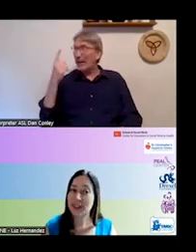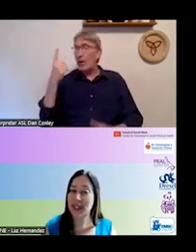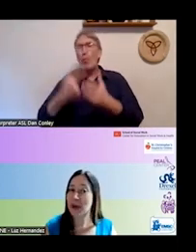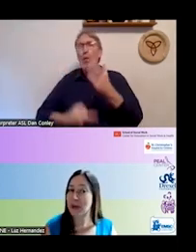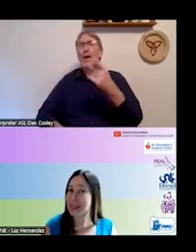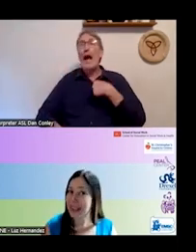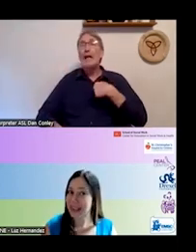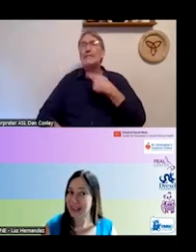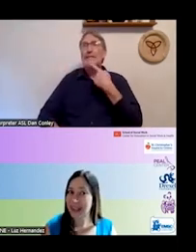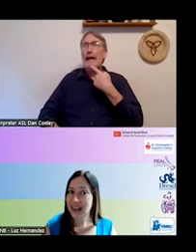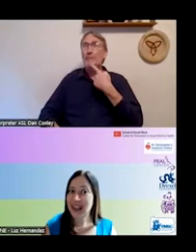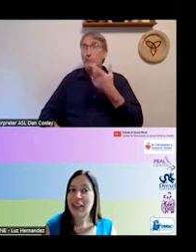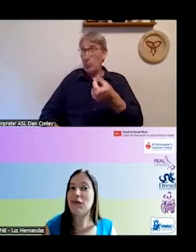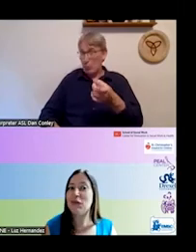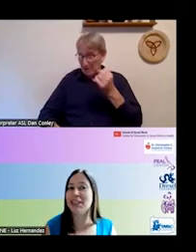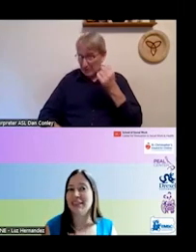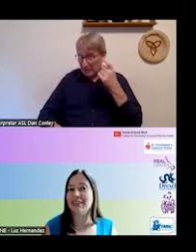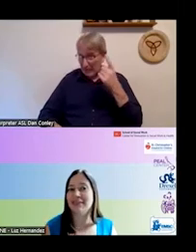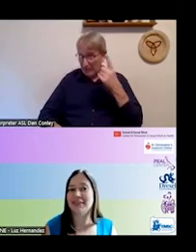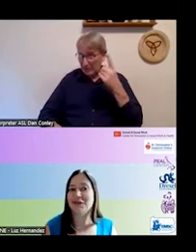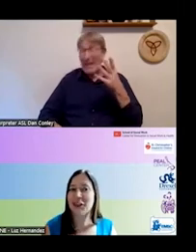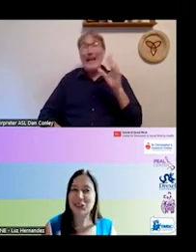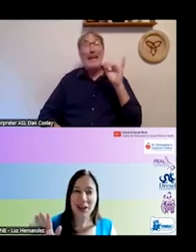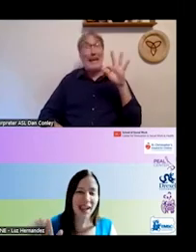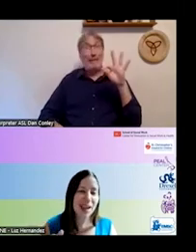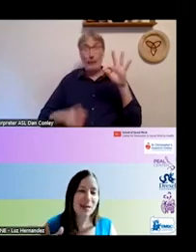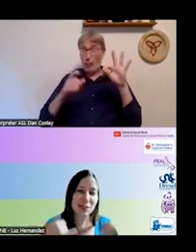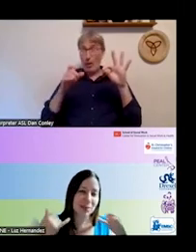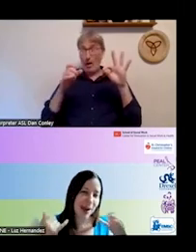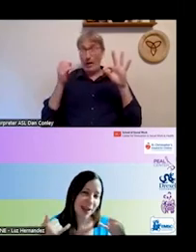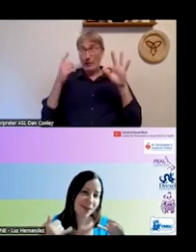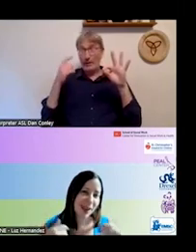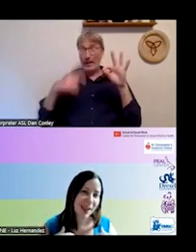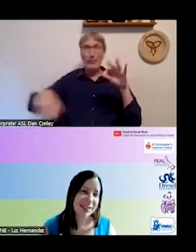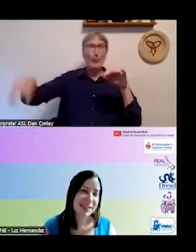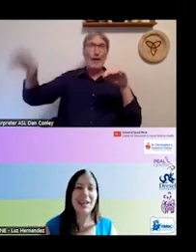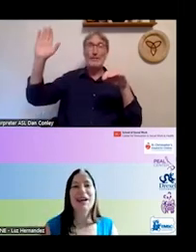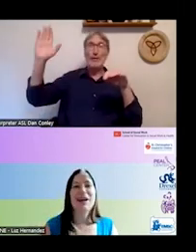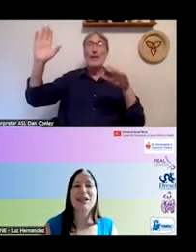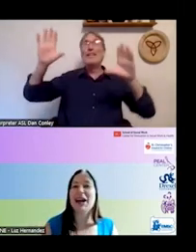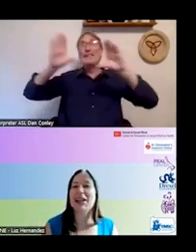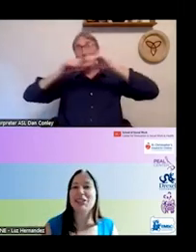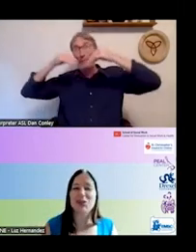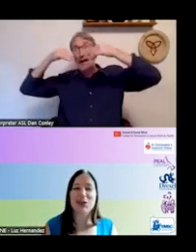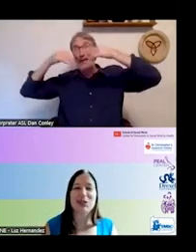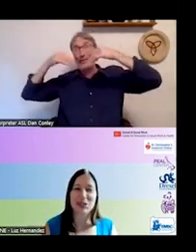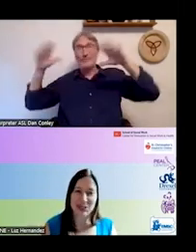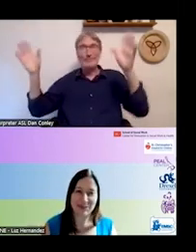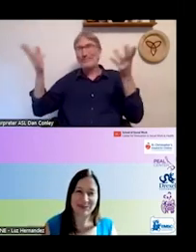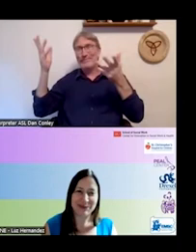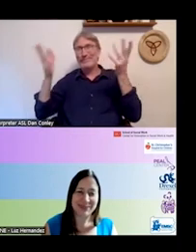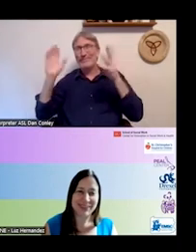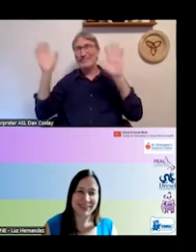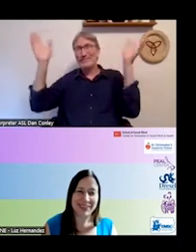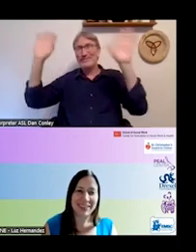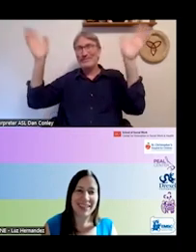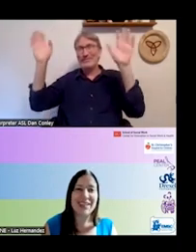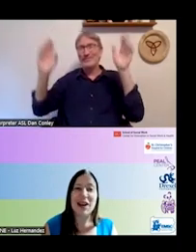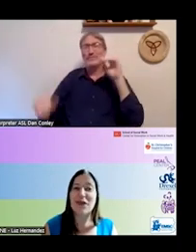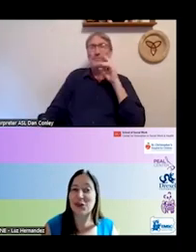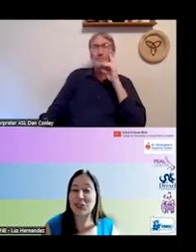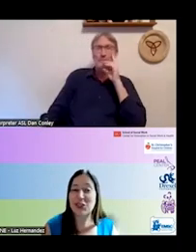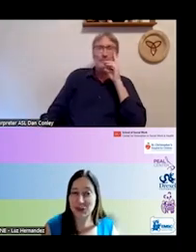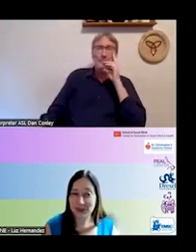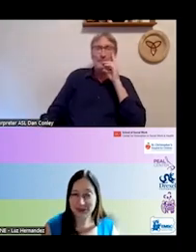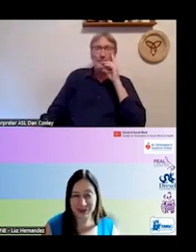you understand what I was saying? If you did, raise your hand, put a smiley face, acknowledge that you understood.